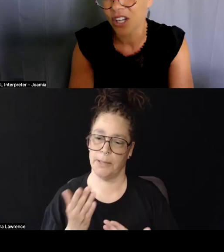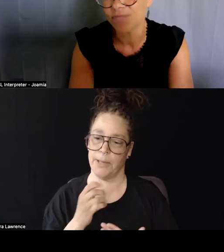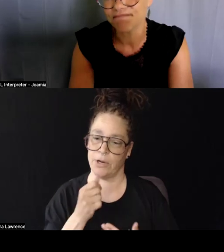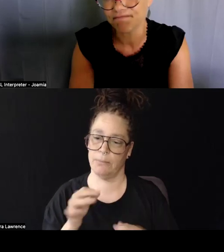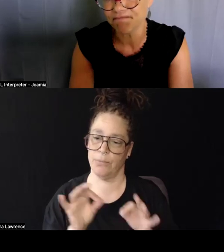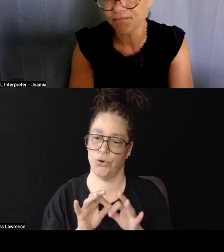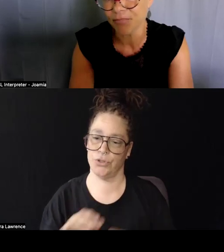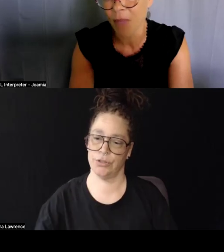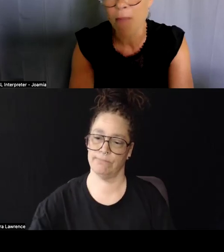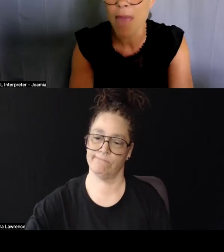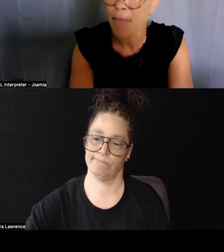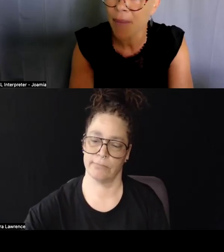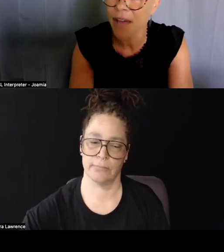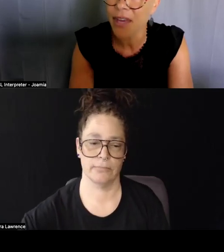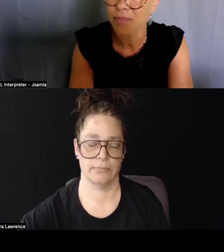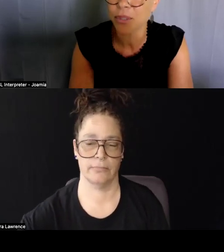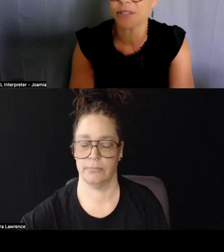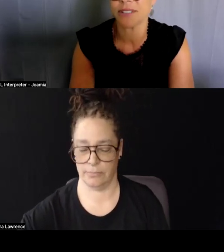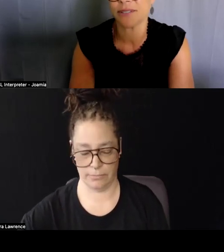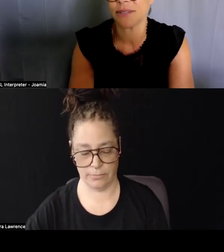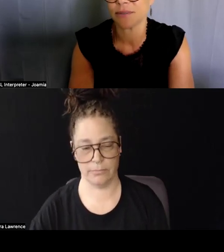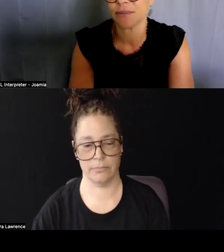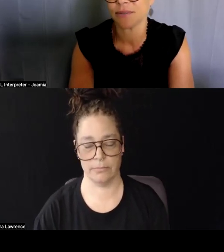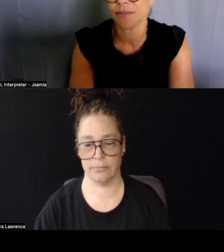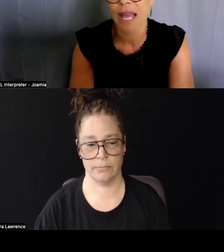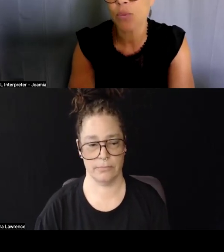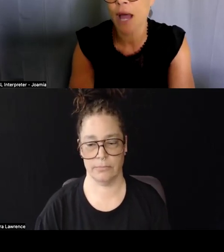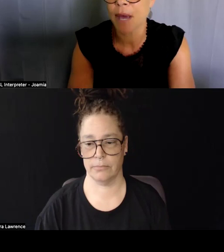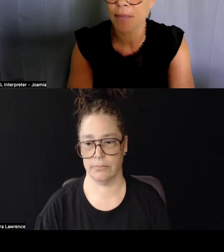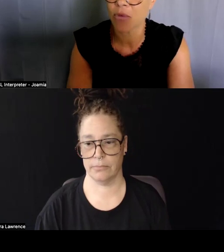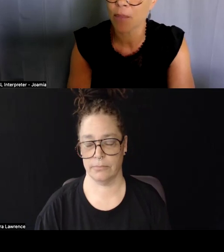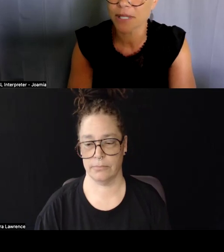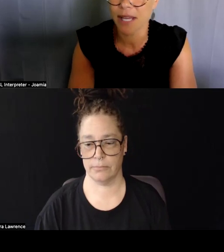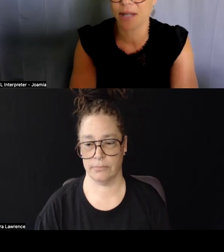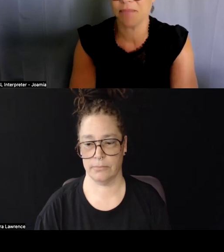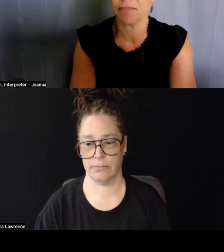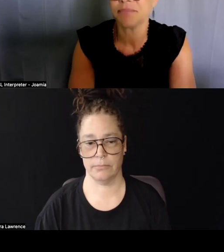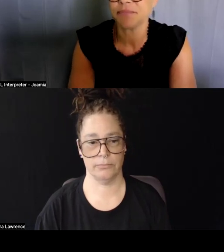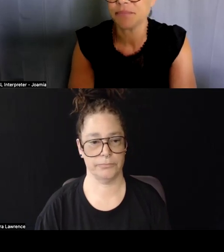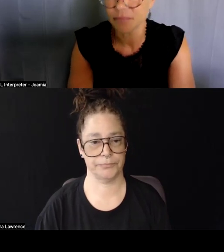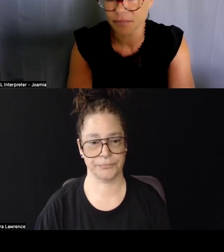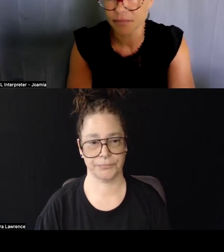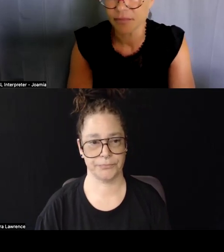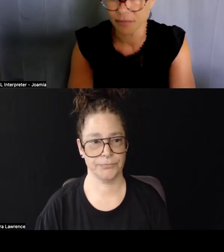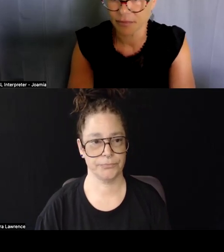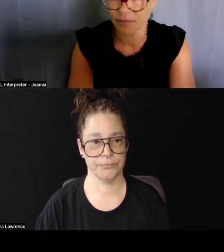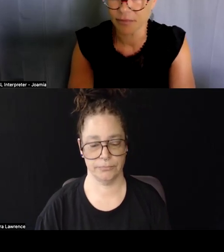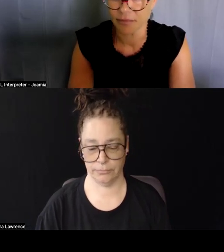and feel, maybe I'm not that important. That's why I'm not being represented.